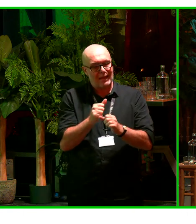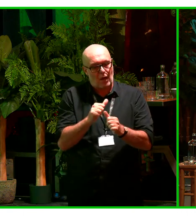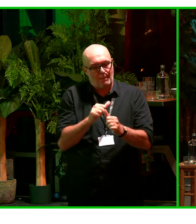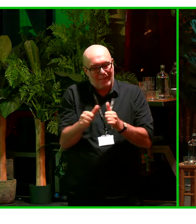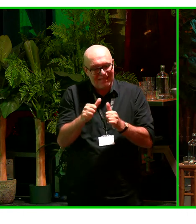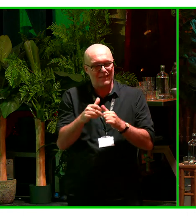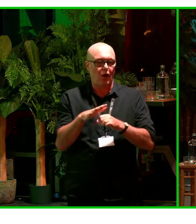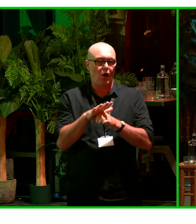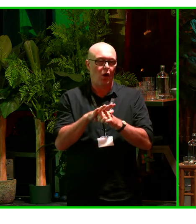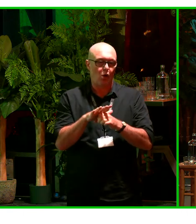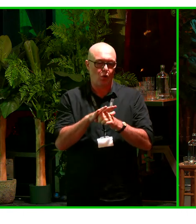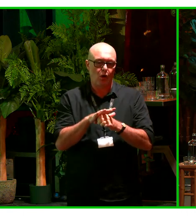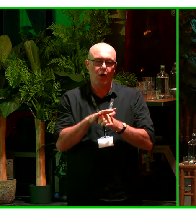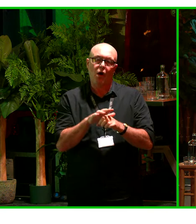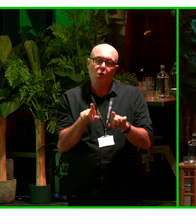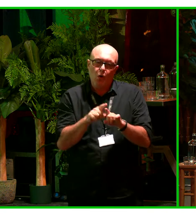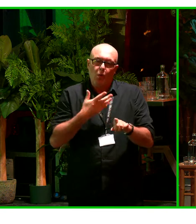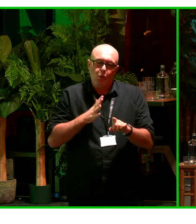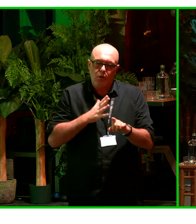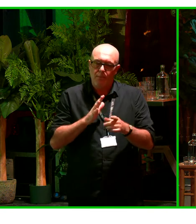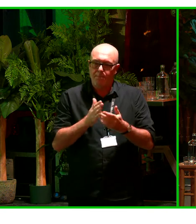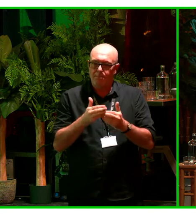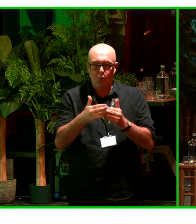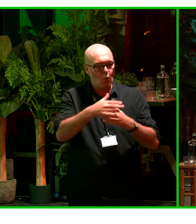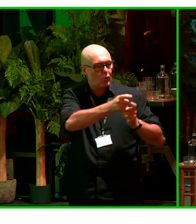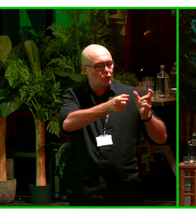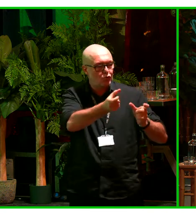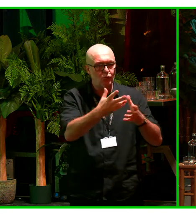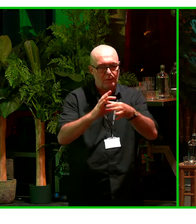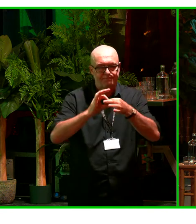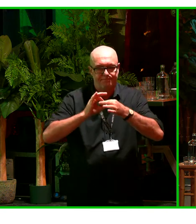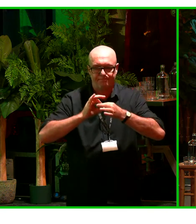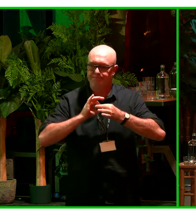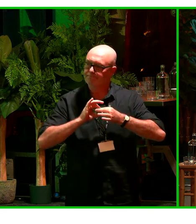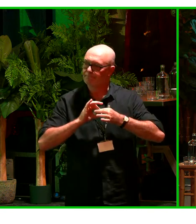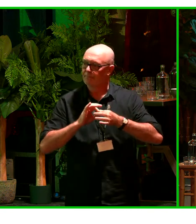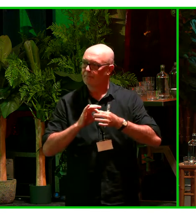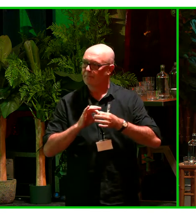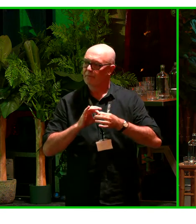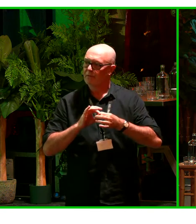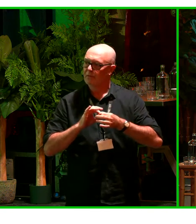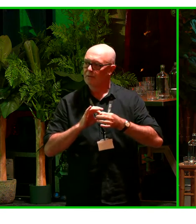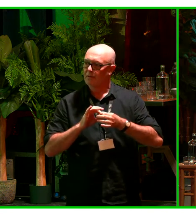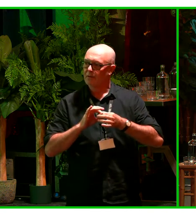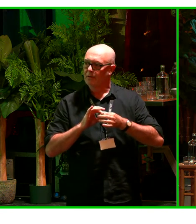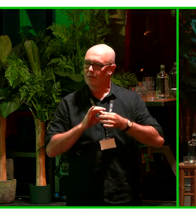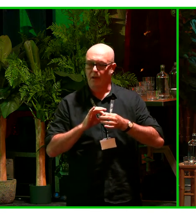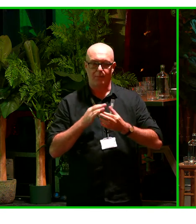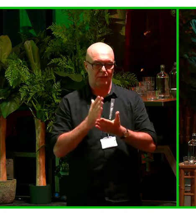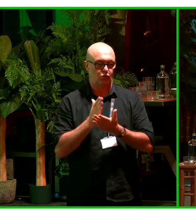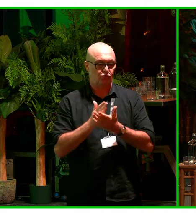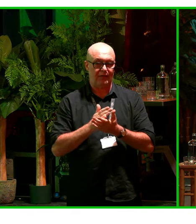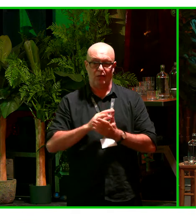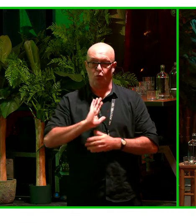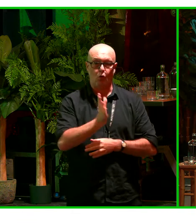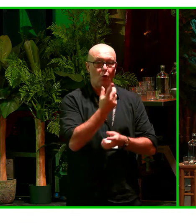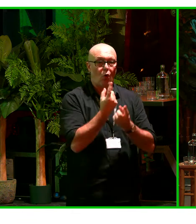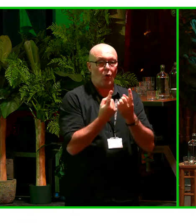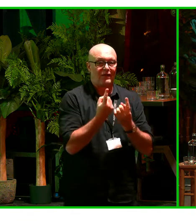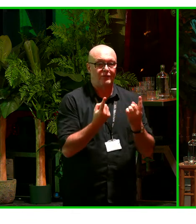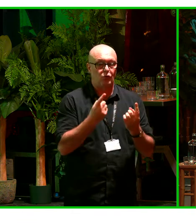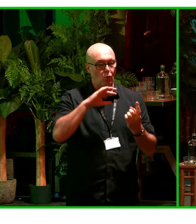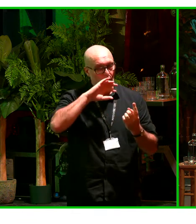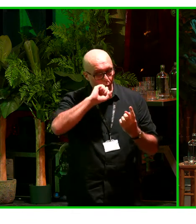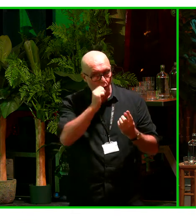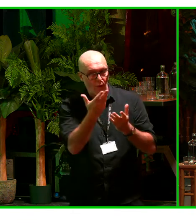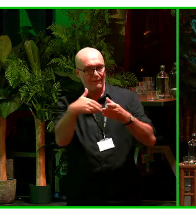more consumer engagement. Again, you've heard just how important individually we will all play a role in getting to where we want to